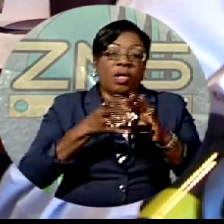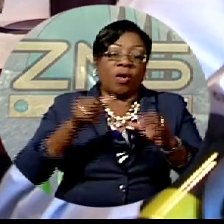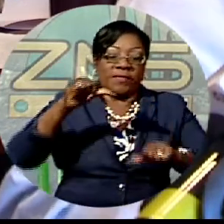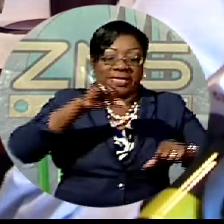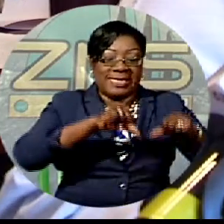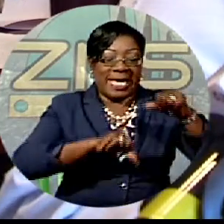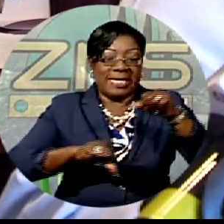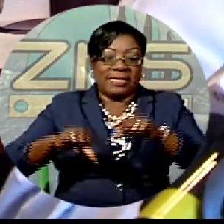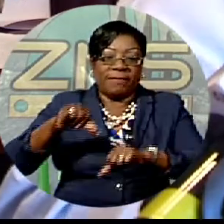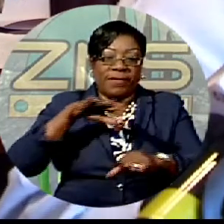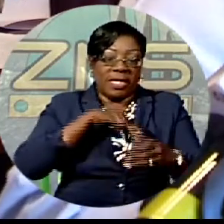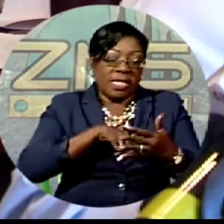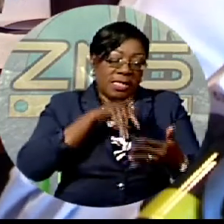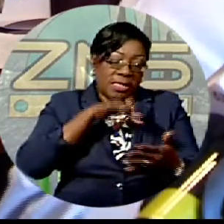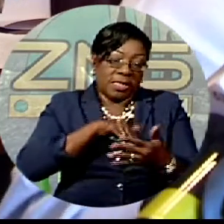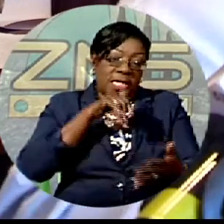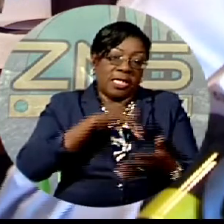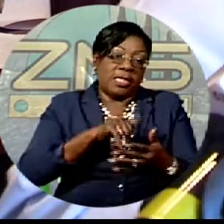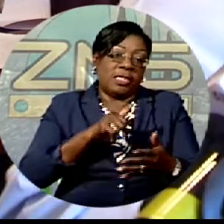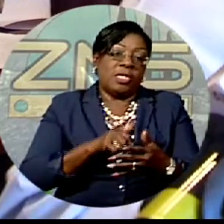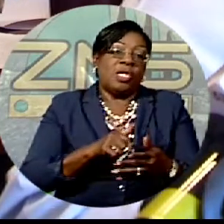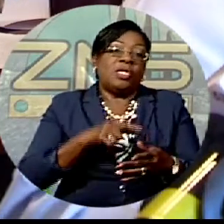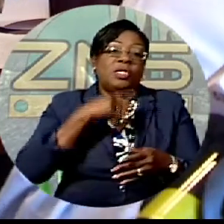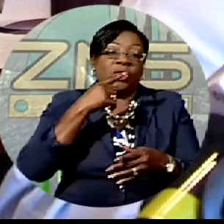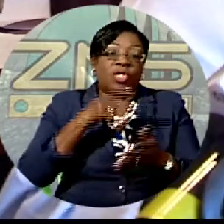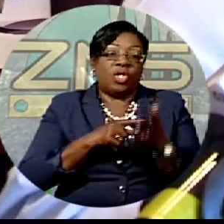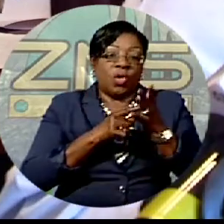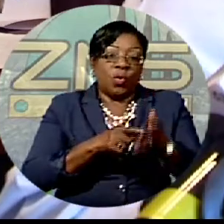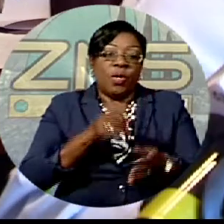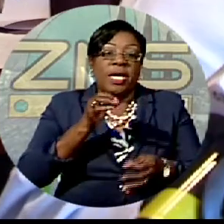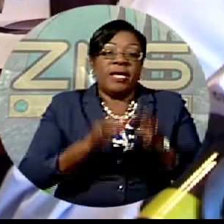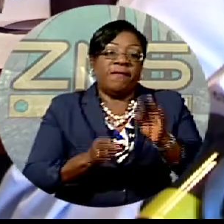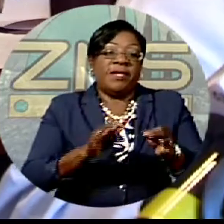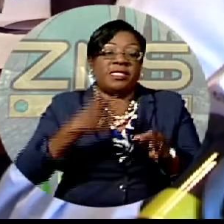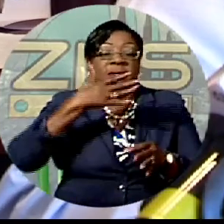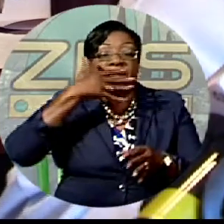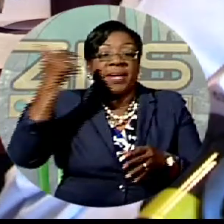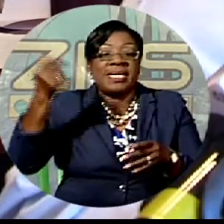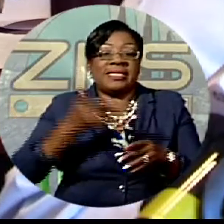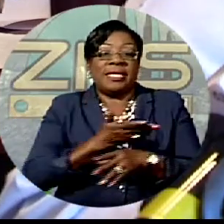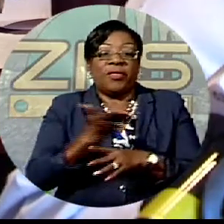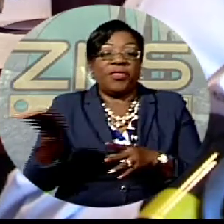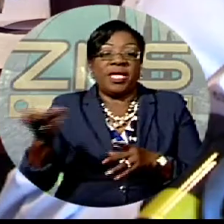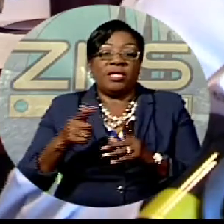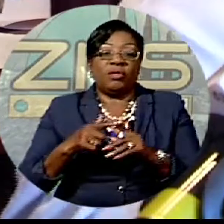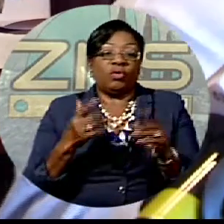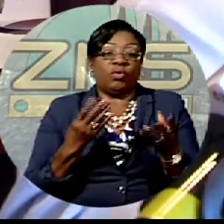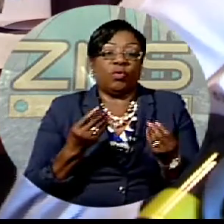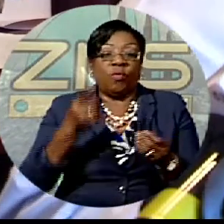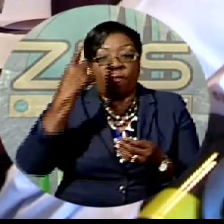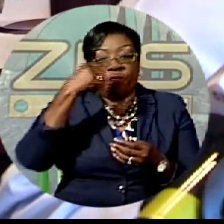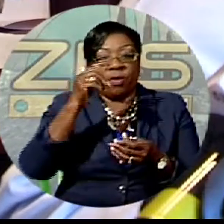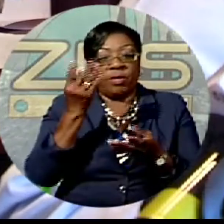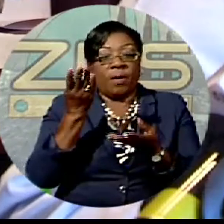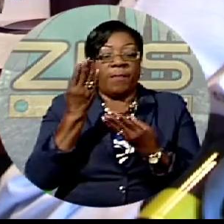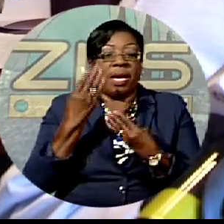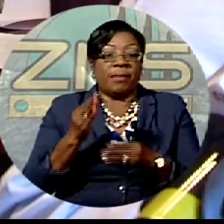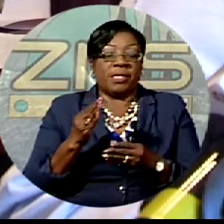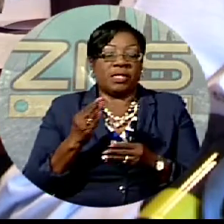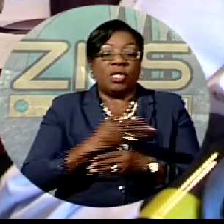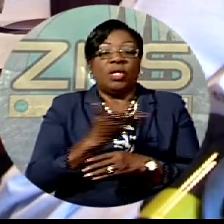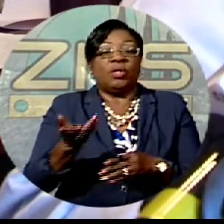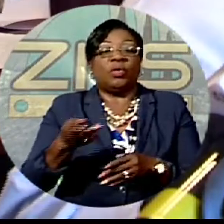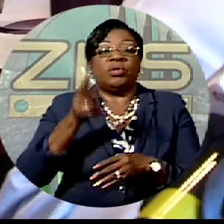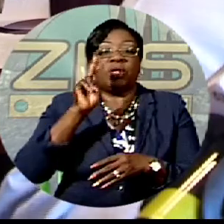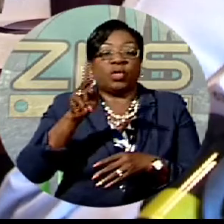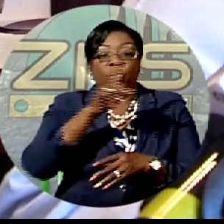scientific research that tells us whether or not it is feasible and sustainable. Those are the two questions that have